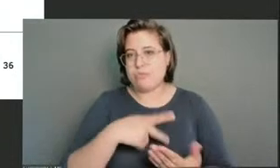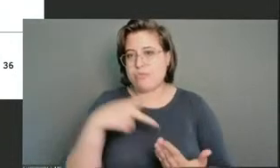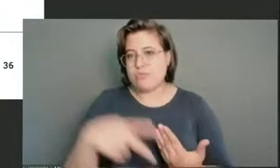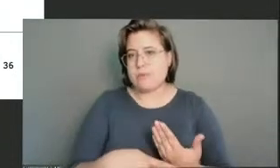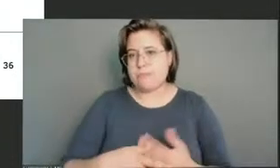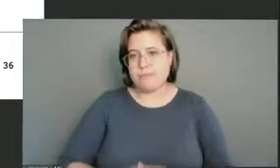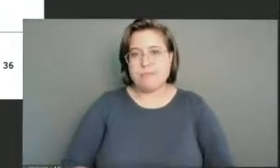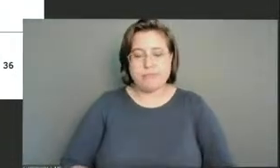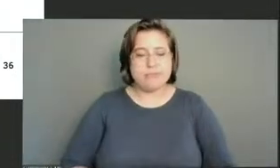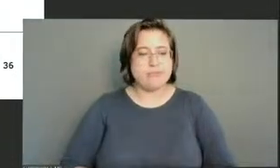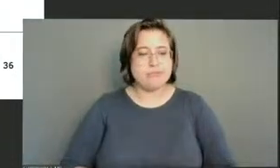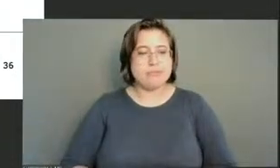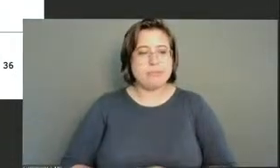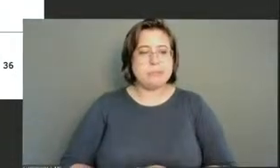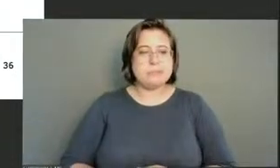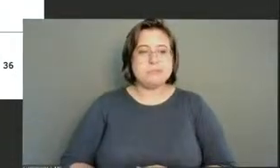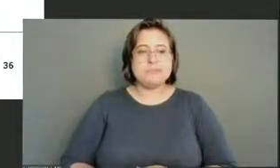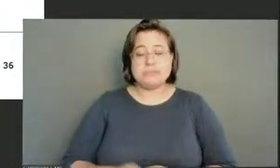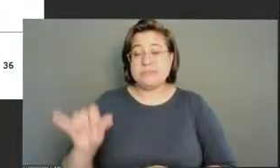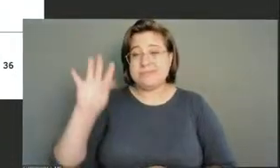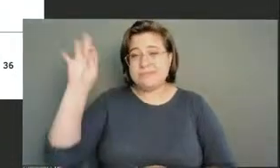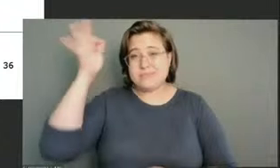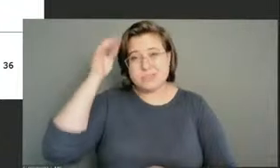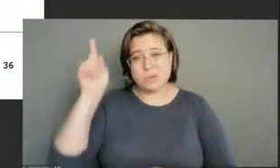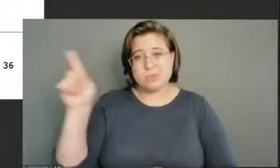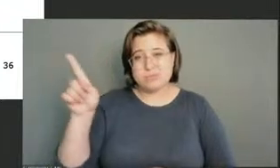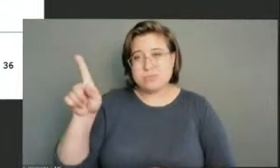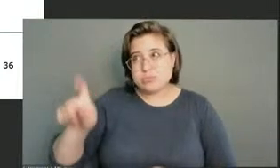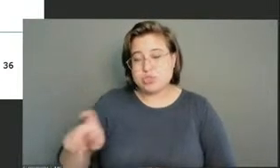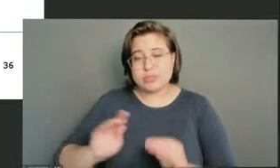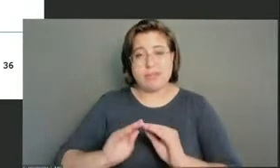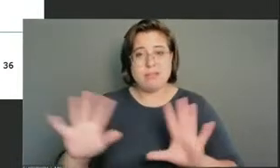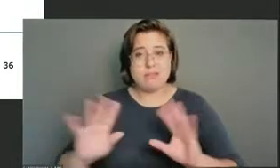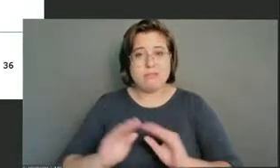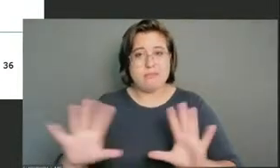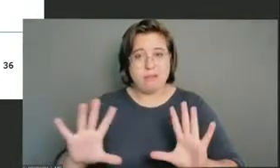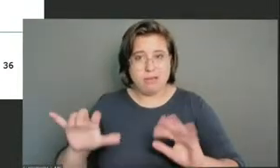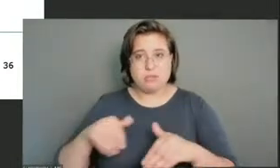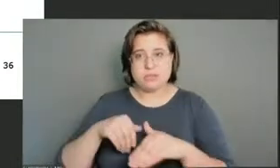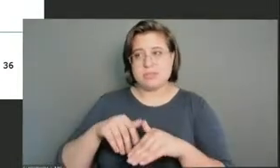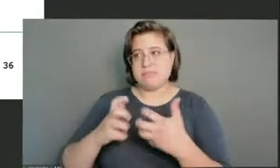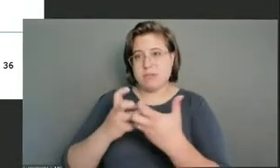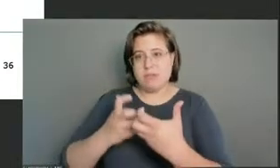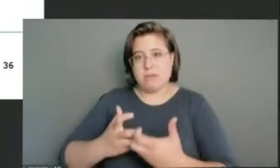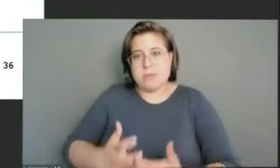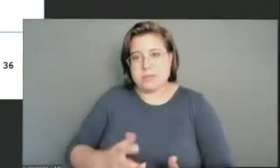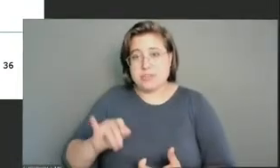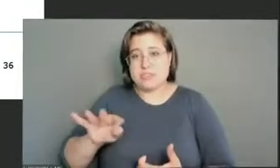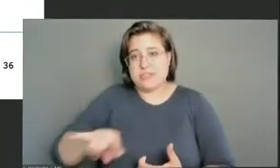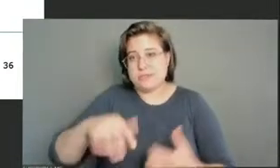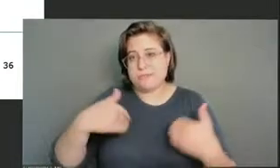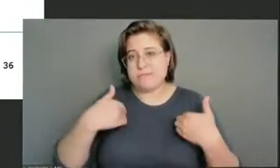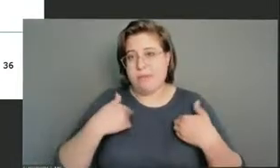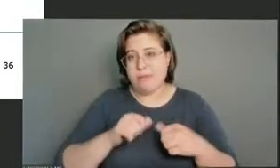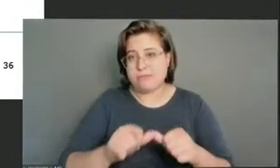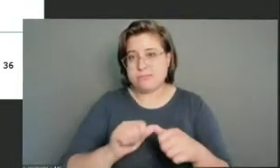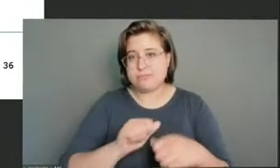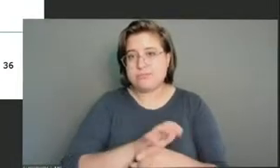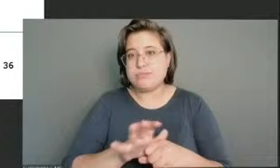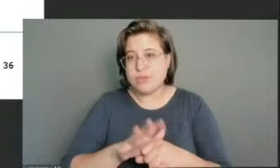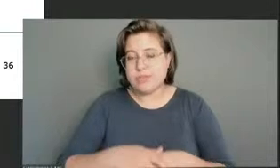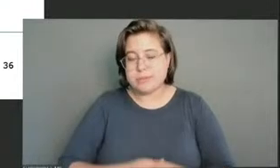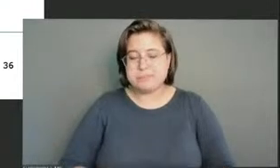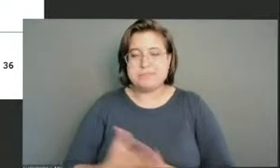Also, the federal government should clarify its educational accommodations for those experiencing long COVID, including